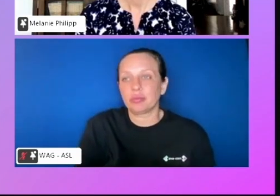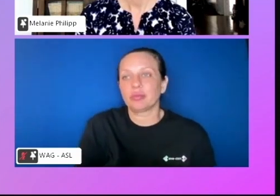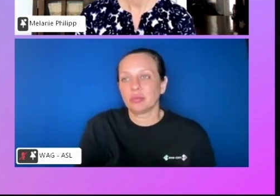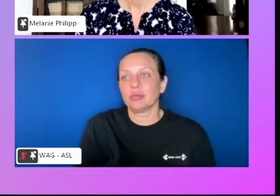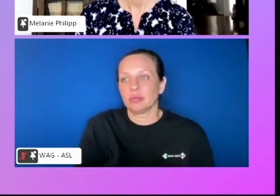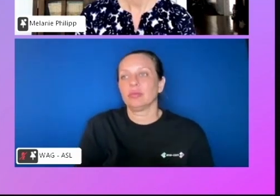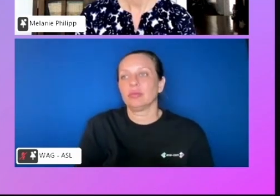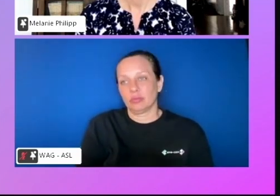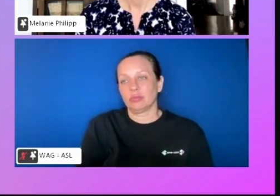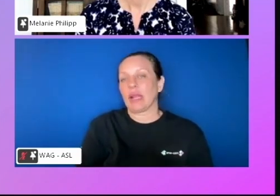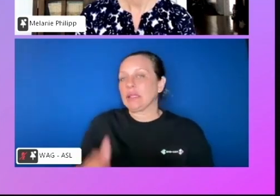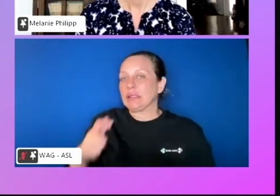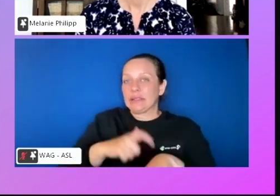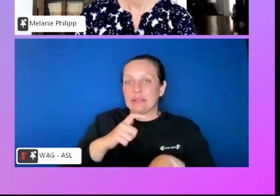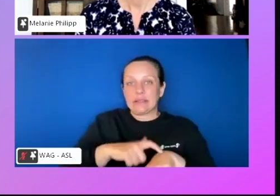Time will tell.